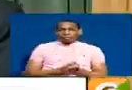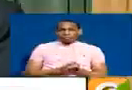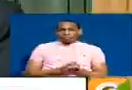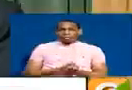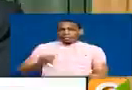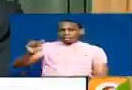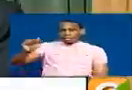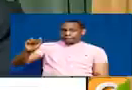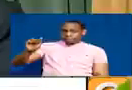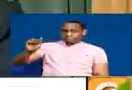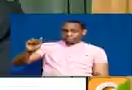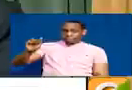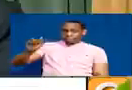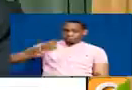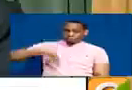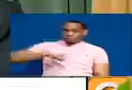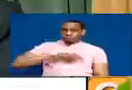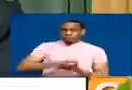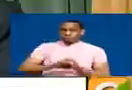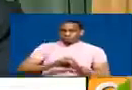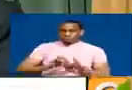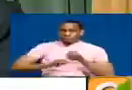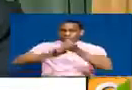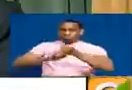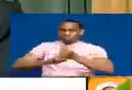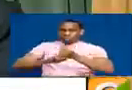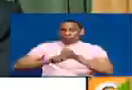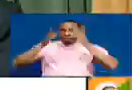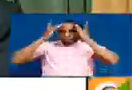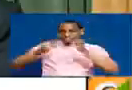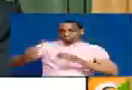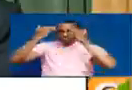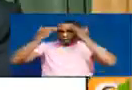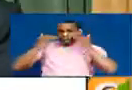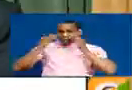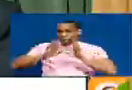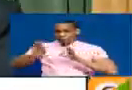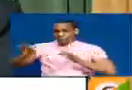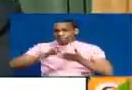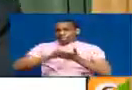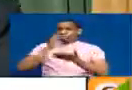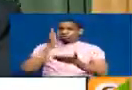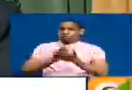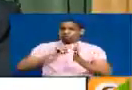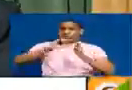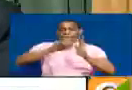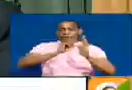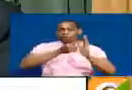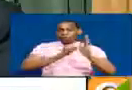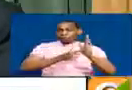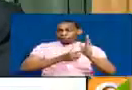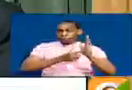A. We uphold the judgment of the High Court to the extent that we affirm the following.